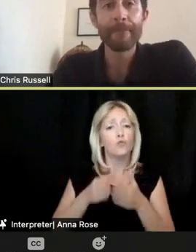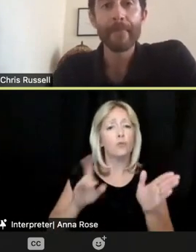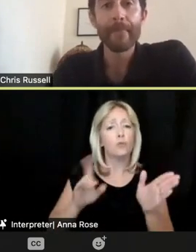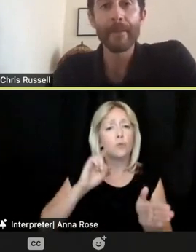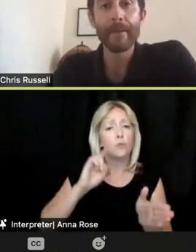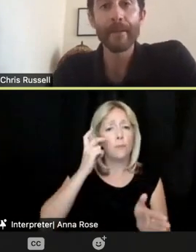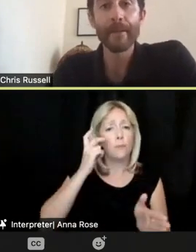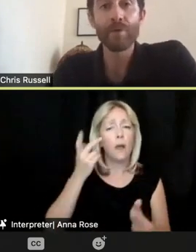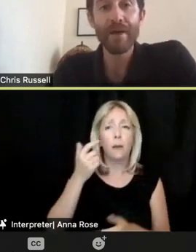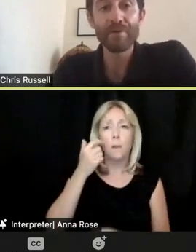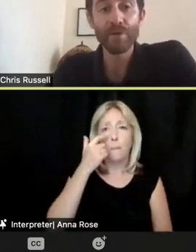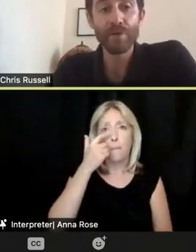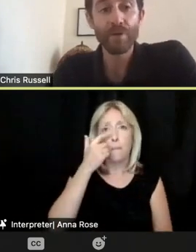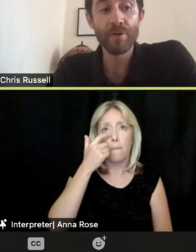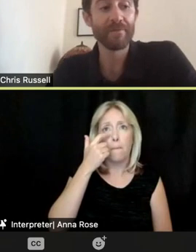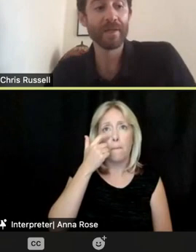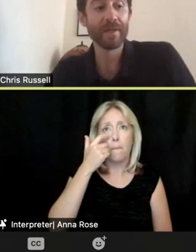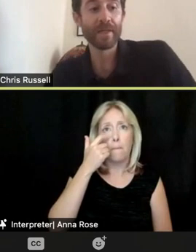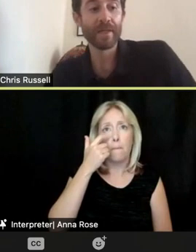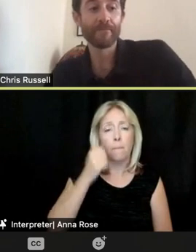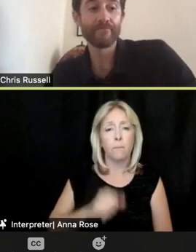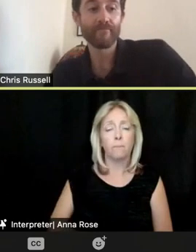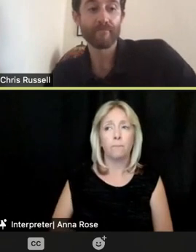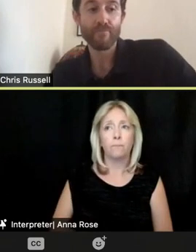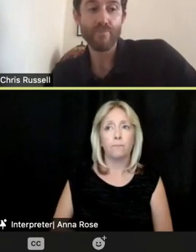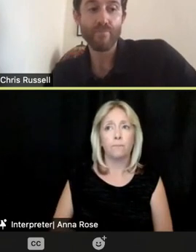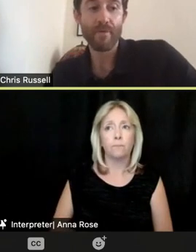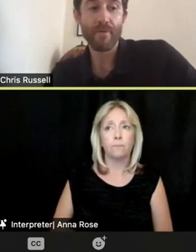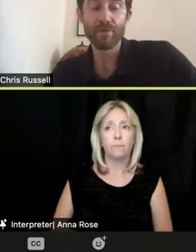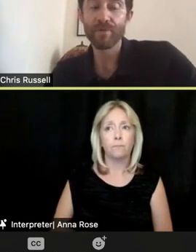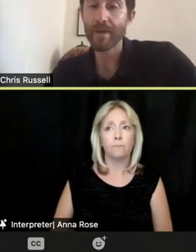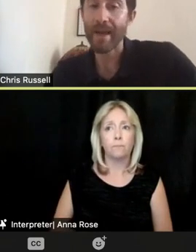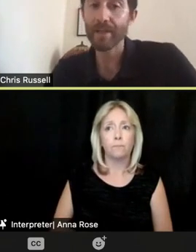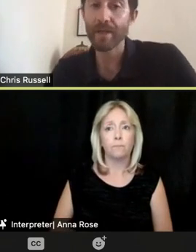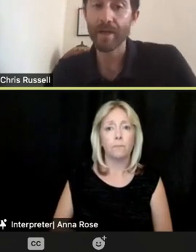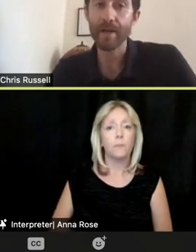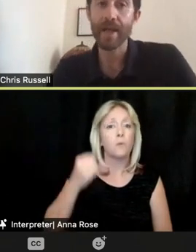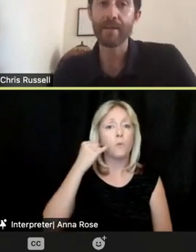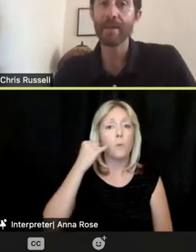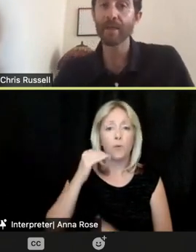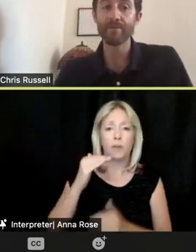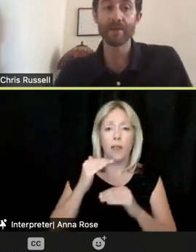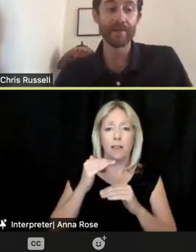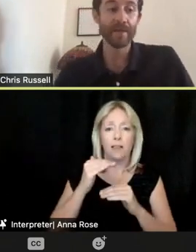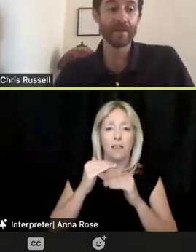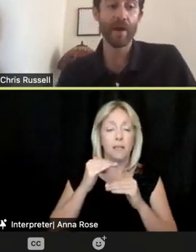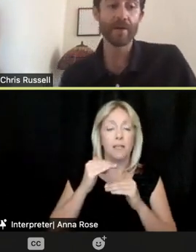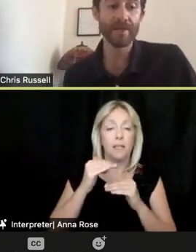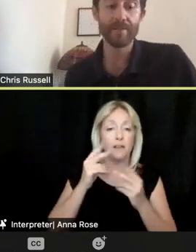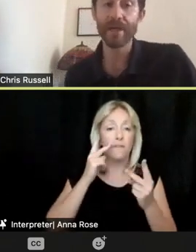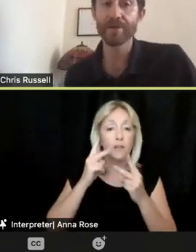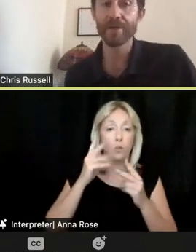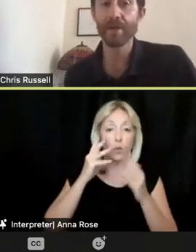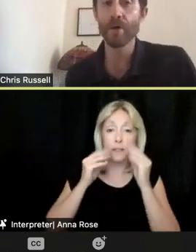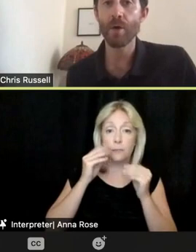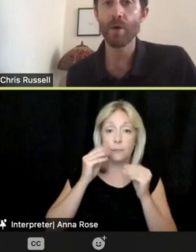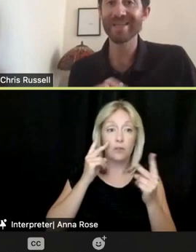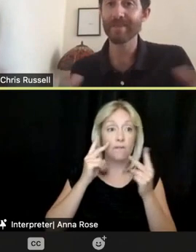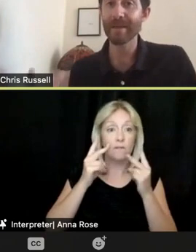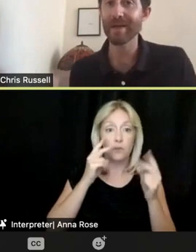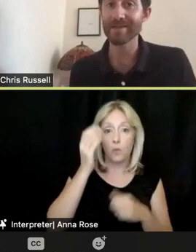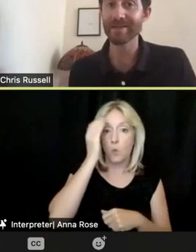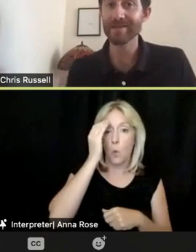well. If you have children who have limited visual vocabulary and maybe even limited participation